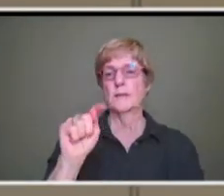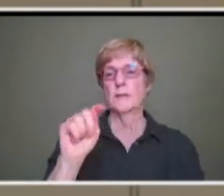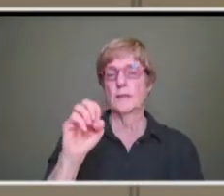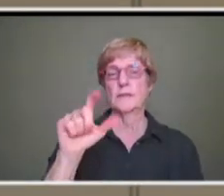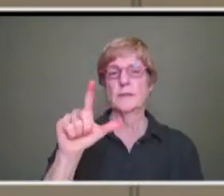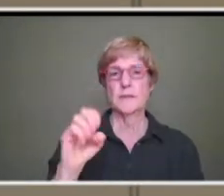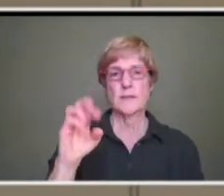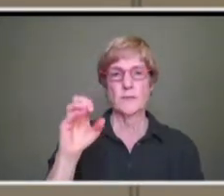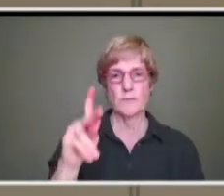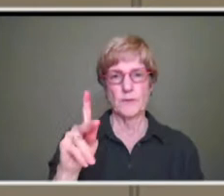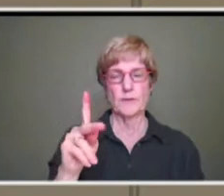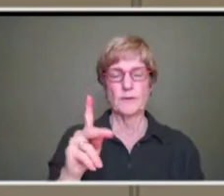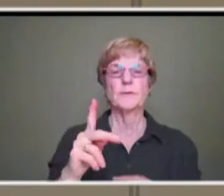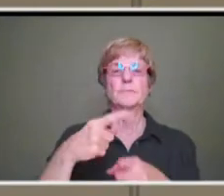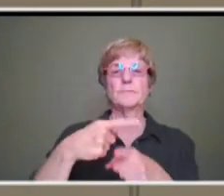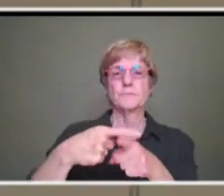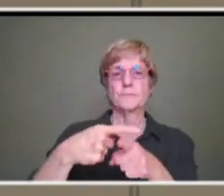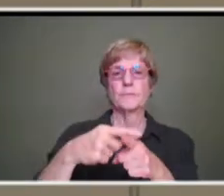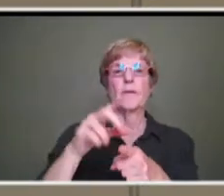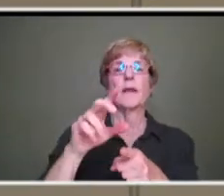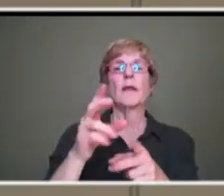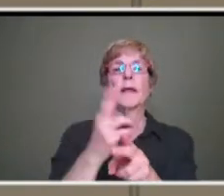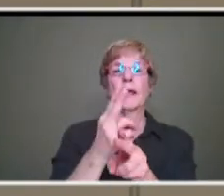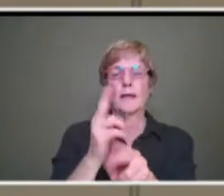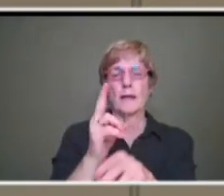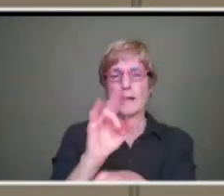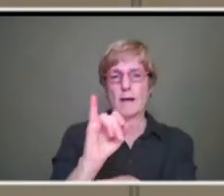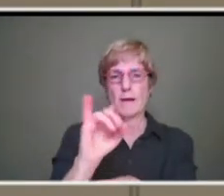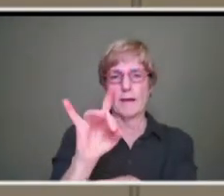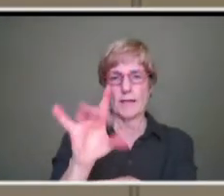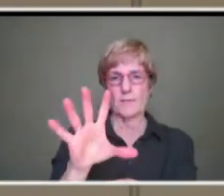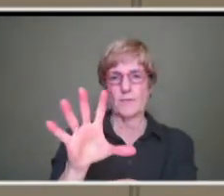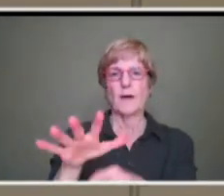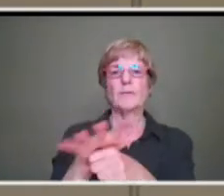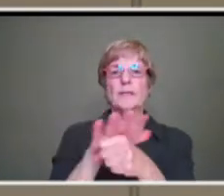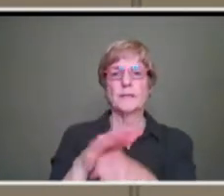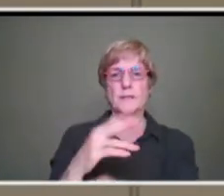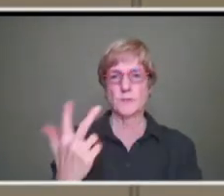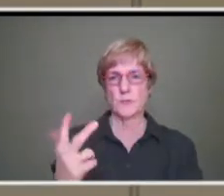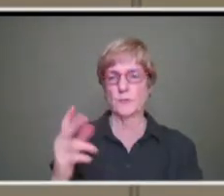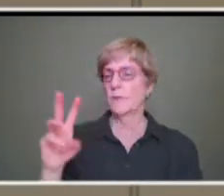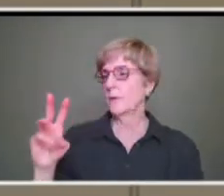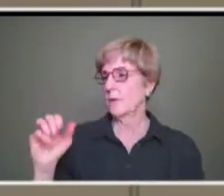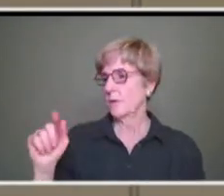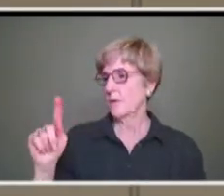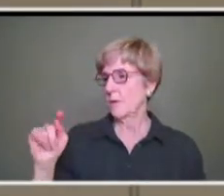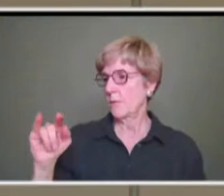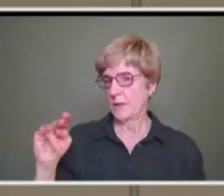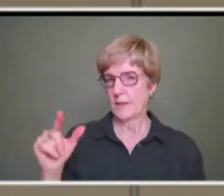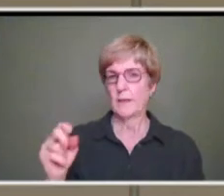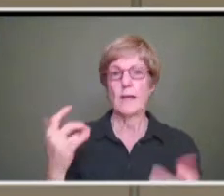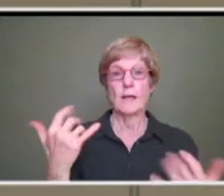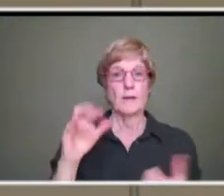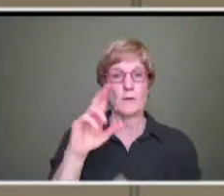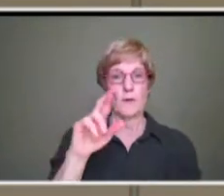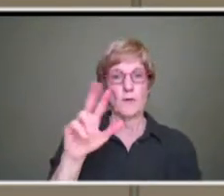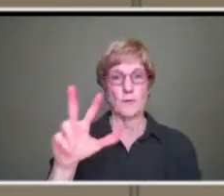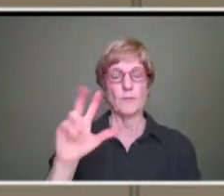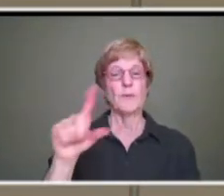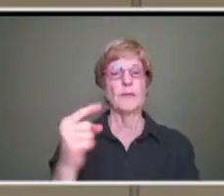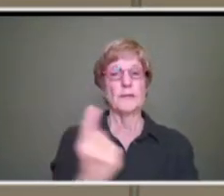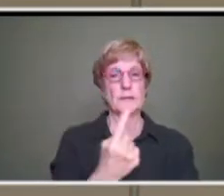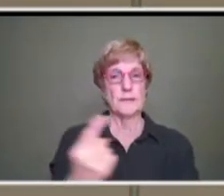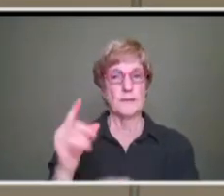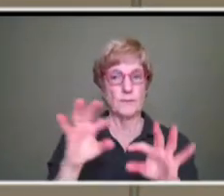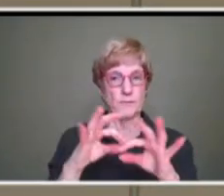interchange with Interstate 85 and Council District 3 Ms watlington's District the current zoning is our three single family residential